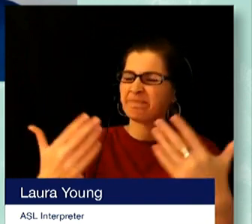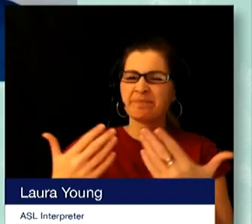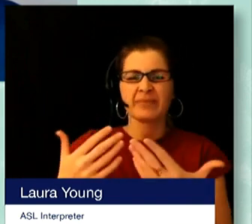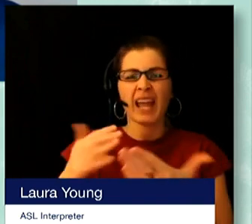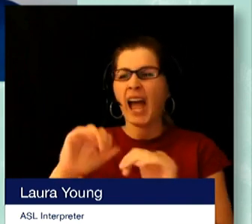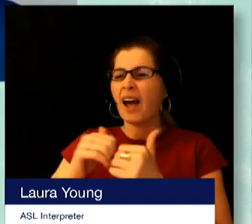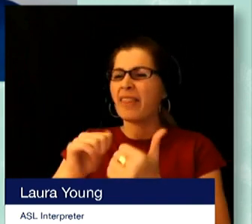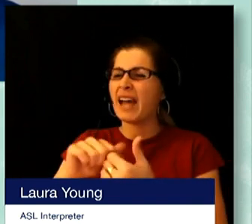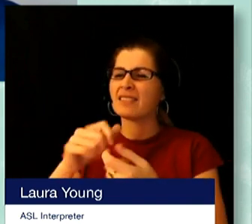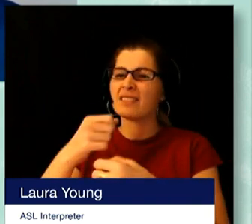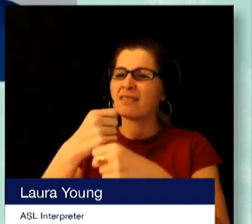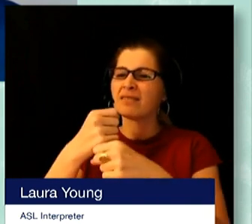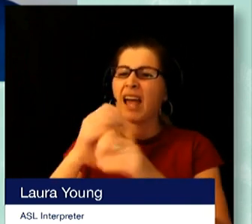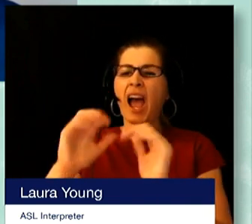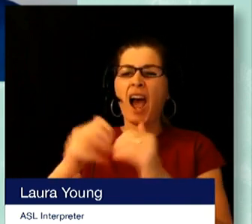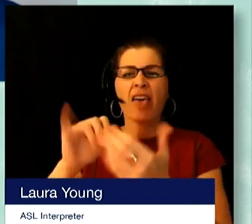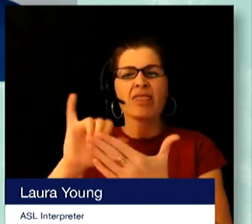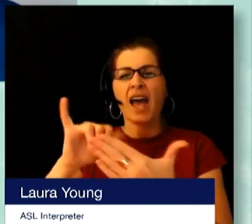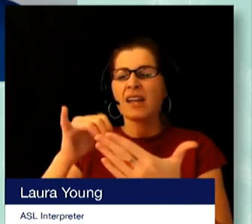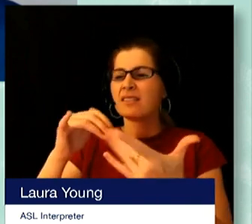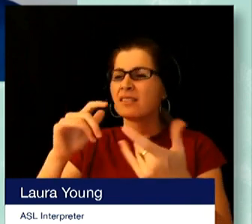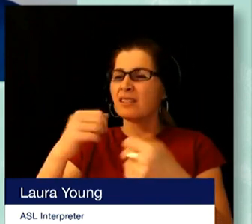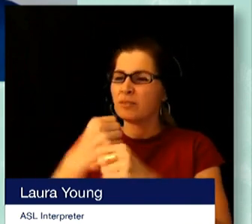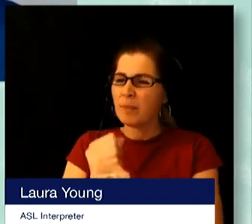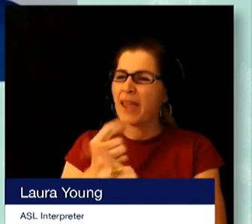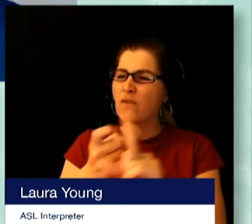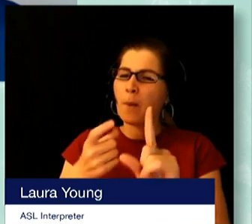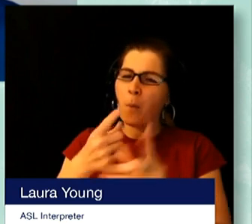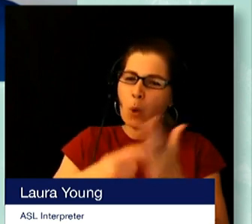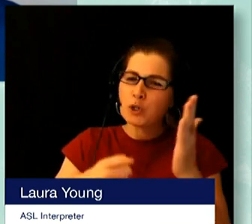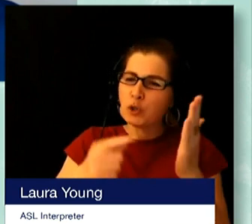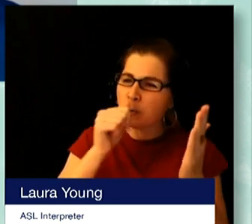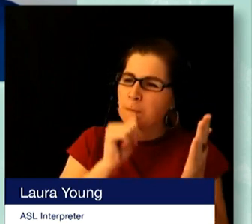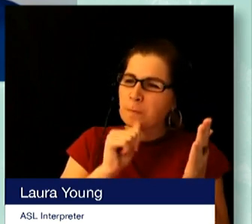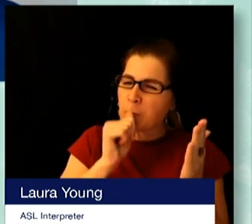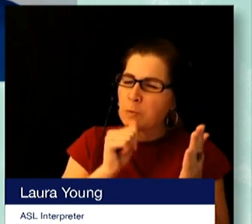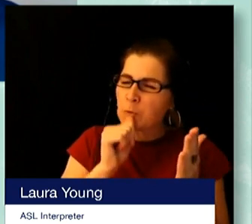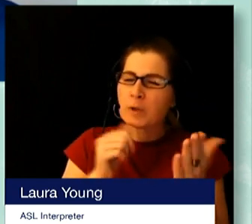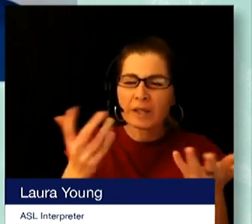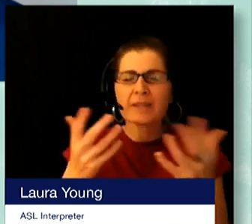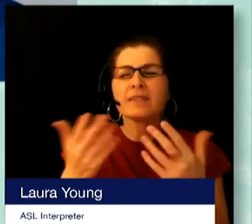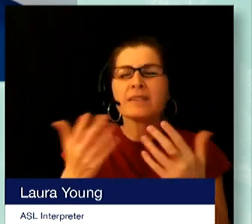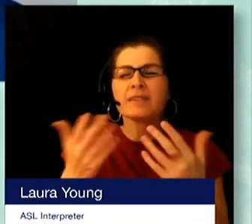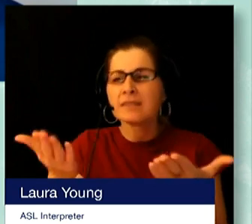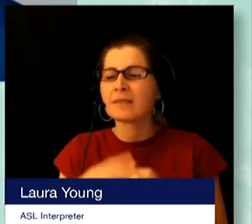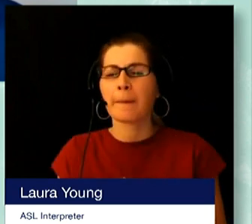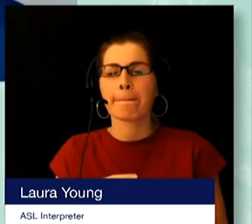you, by what you had to endure in order to receive your commutation?